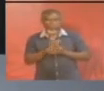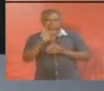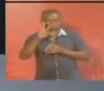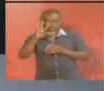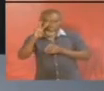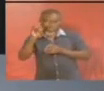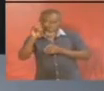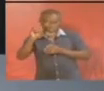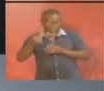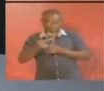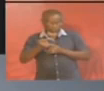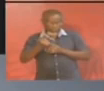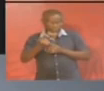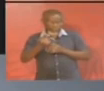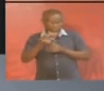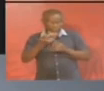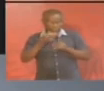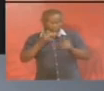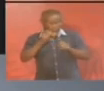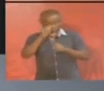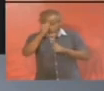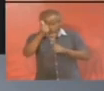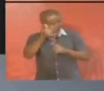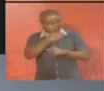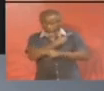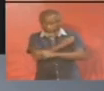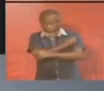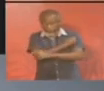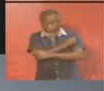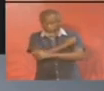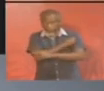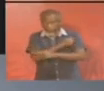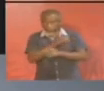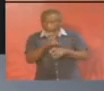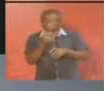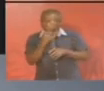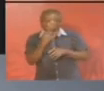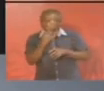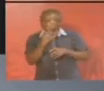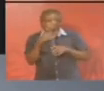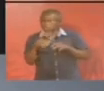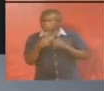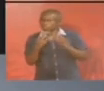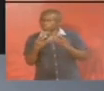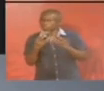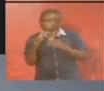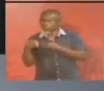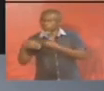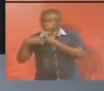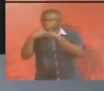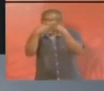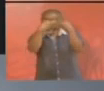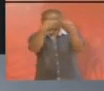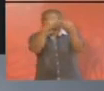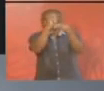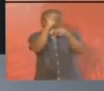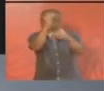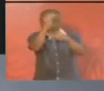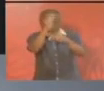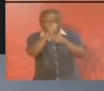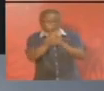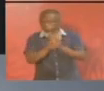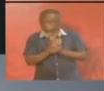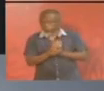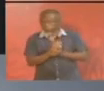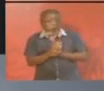40,000 Covishield vaccines that we received from India, can you indicate how many will be given to Tobago? That's one. Now, Minister, I know this is